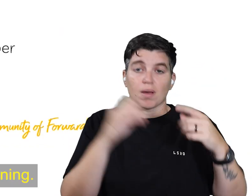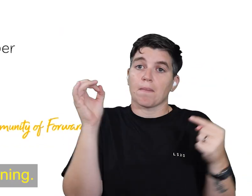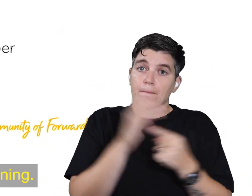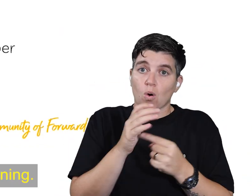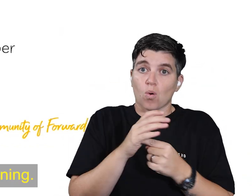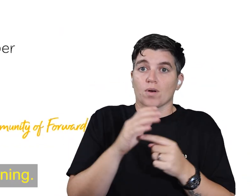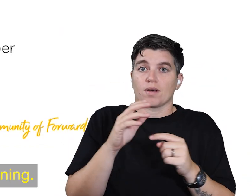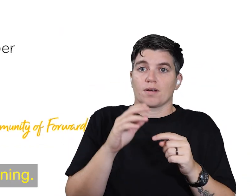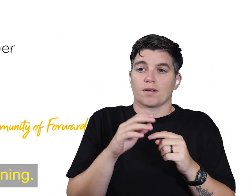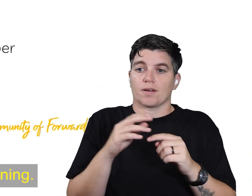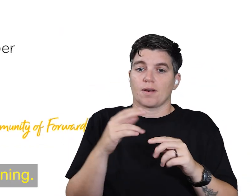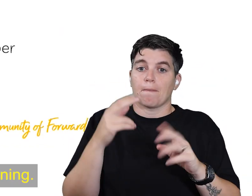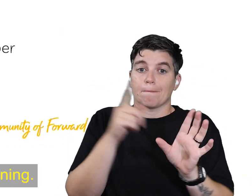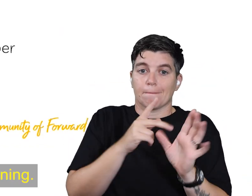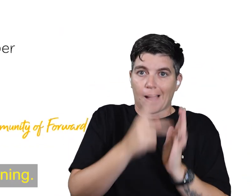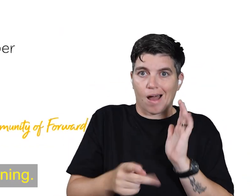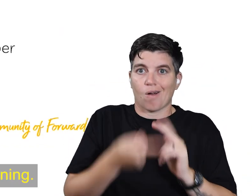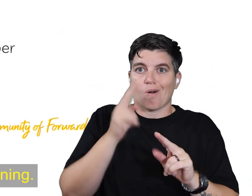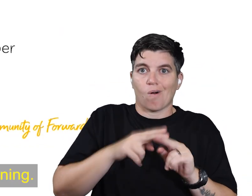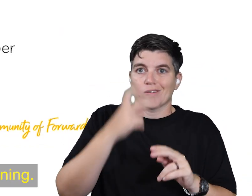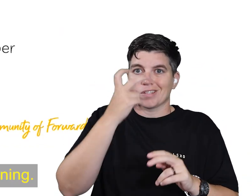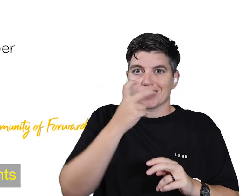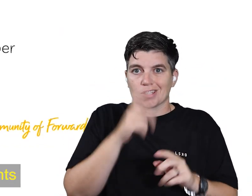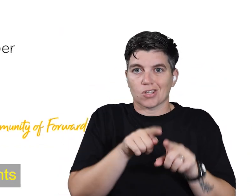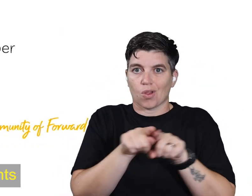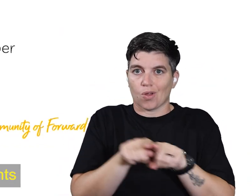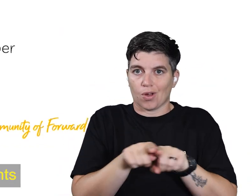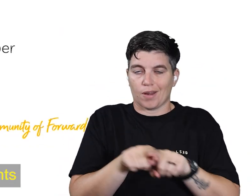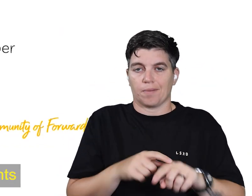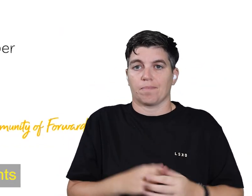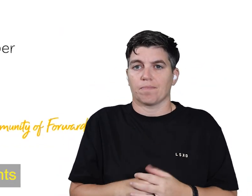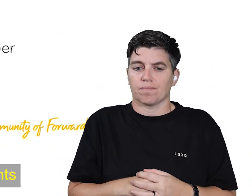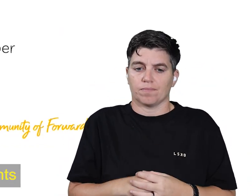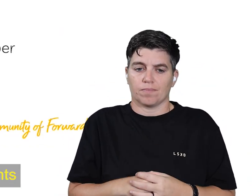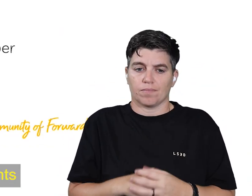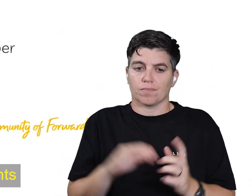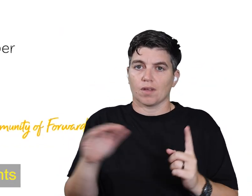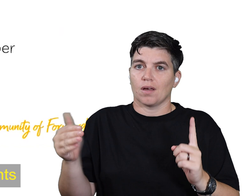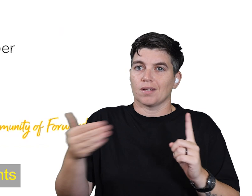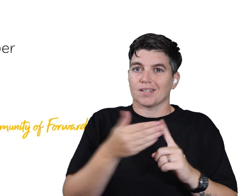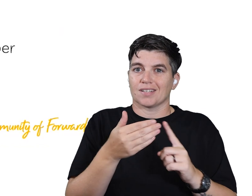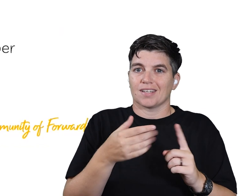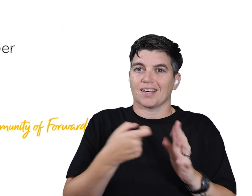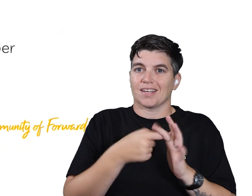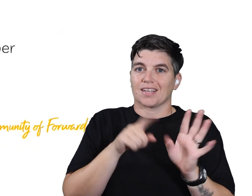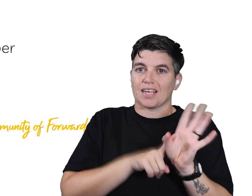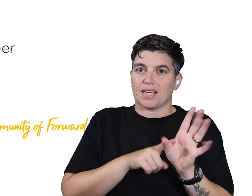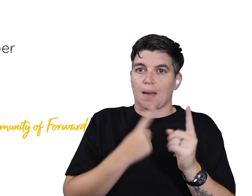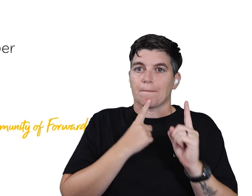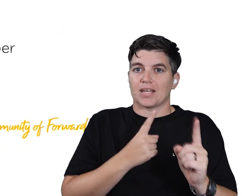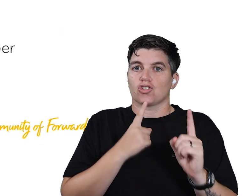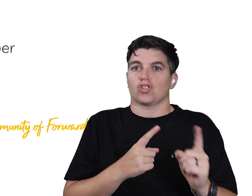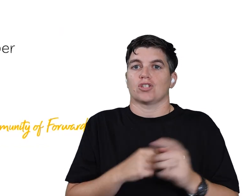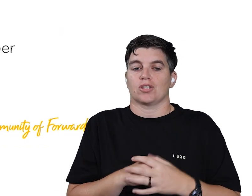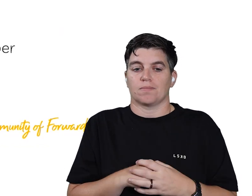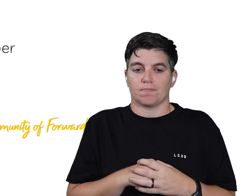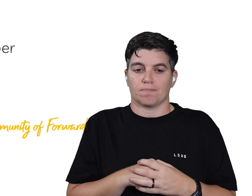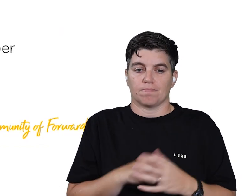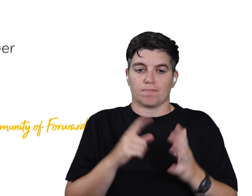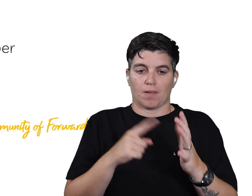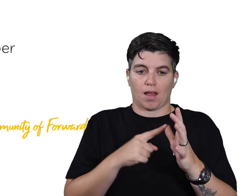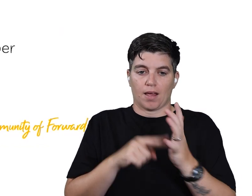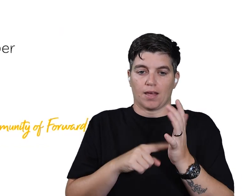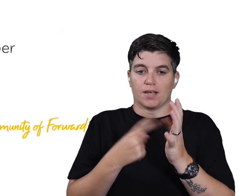and salient features of the senior phase of learning. Really want to return to some of those key points that I outlined at the beginning.